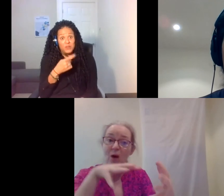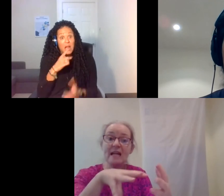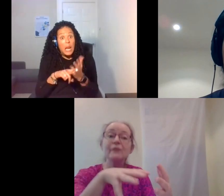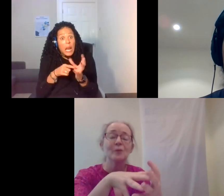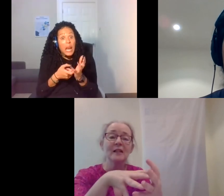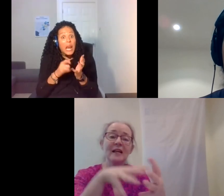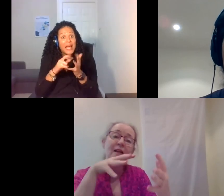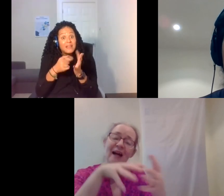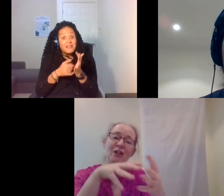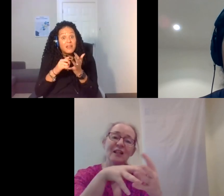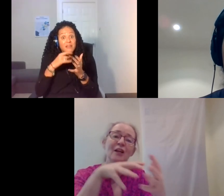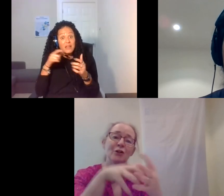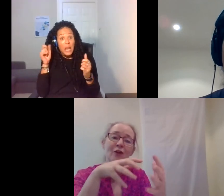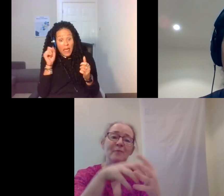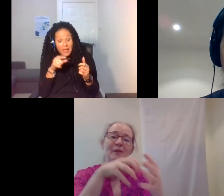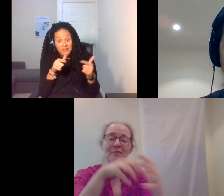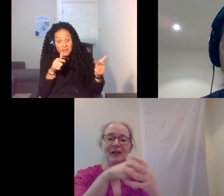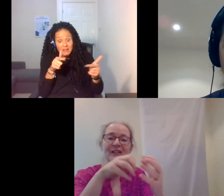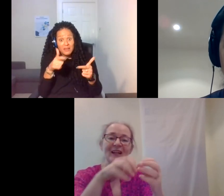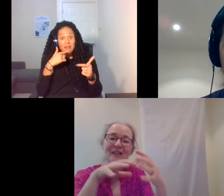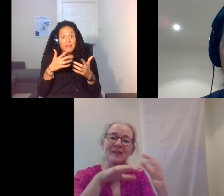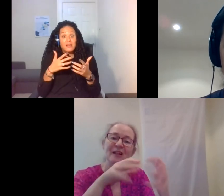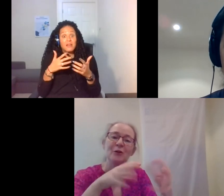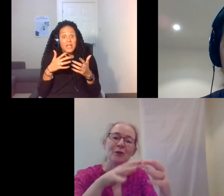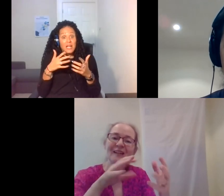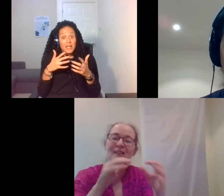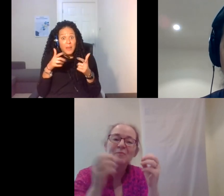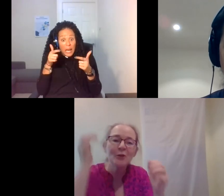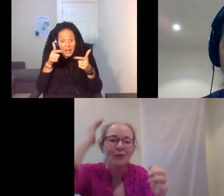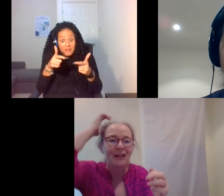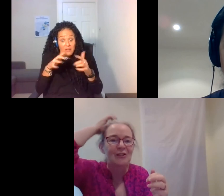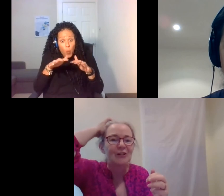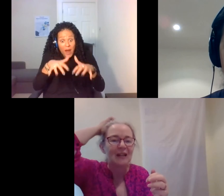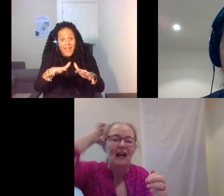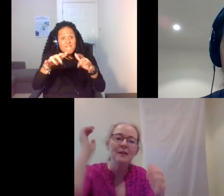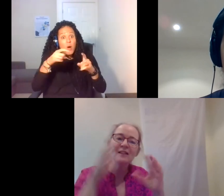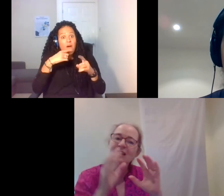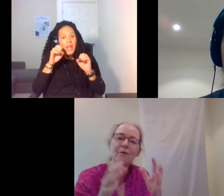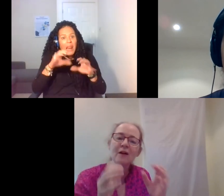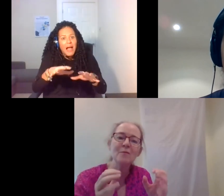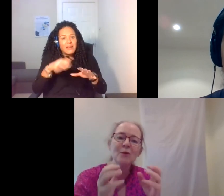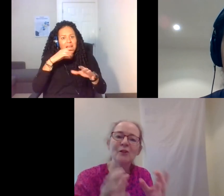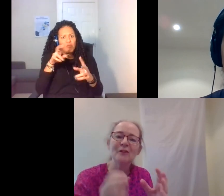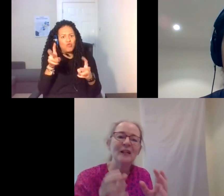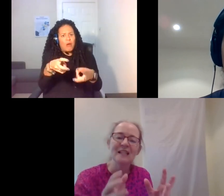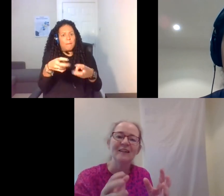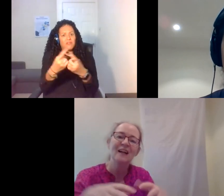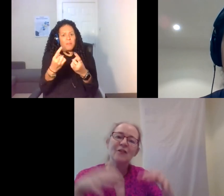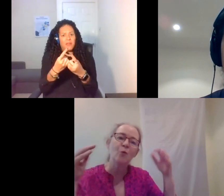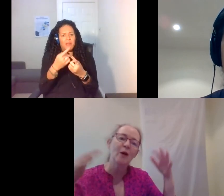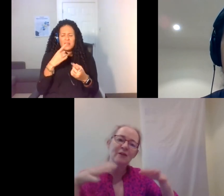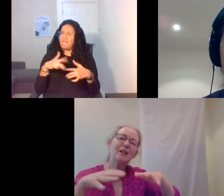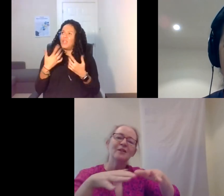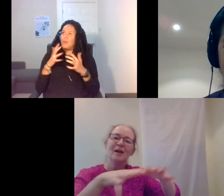the waves from the light can actually trap something and you know, do things to it. I mean, it's a very musical idea